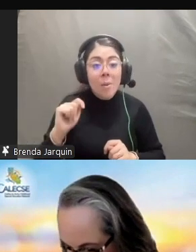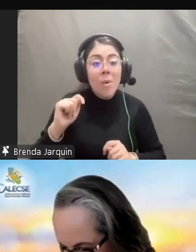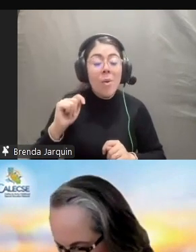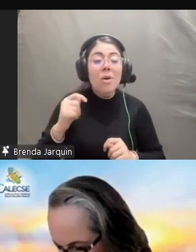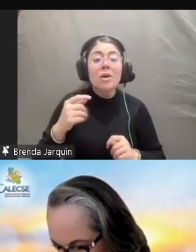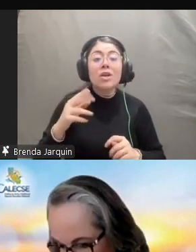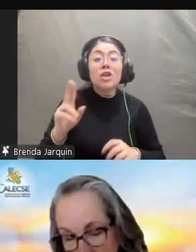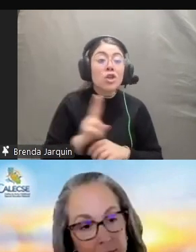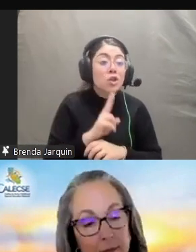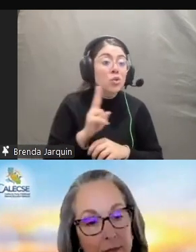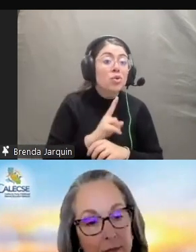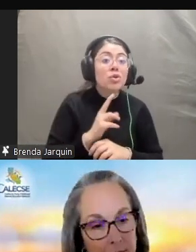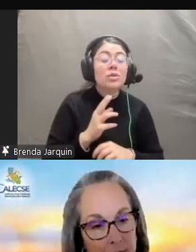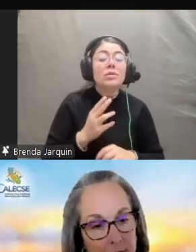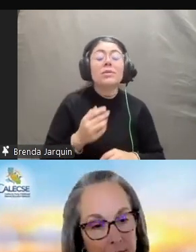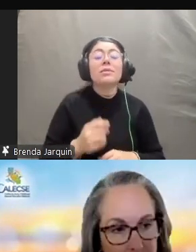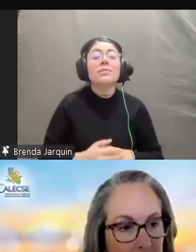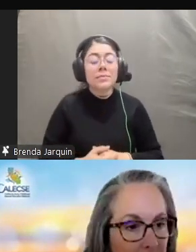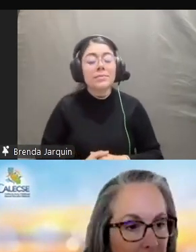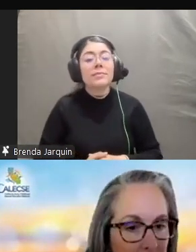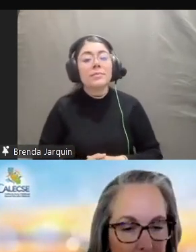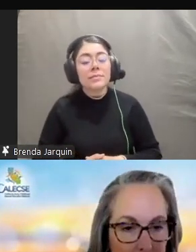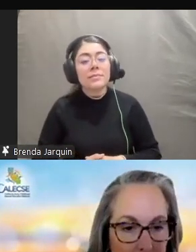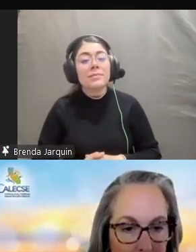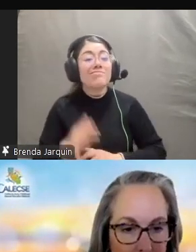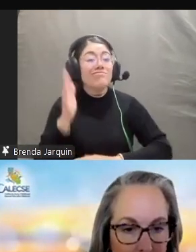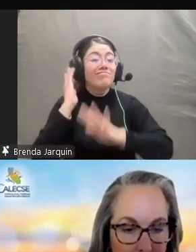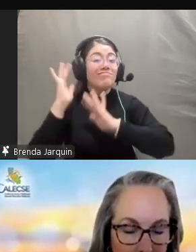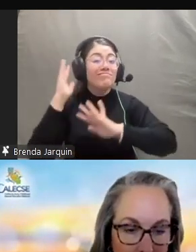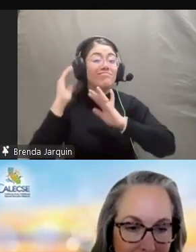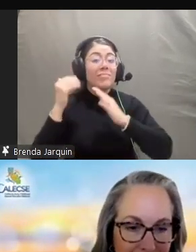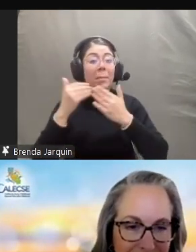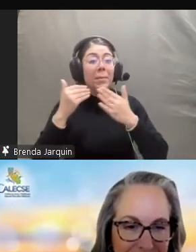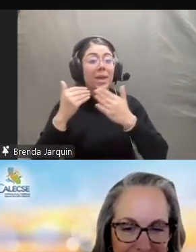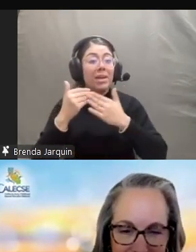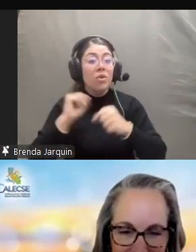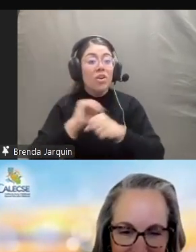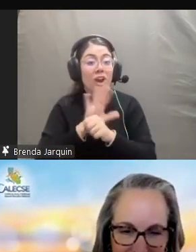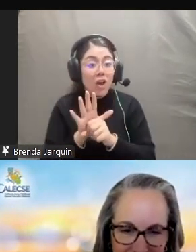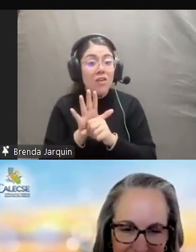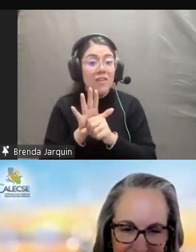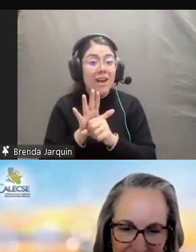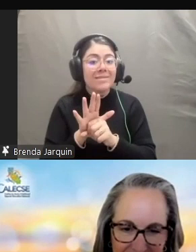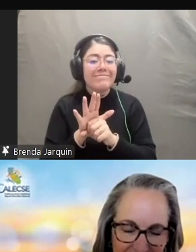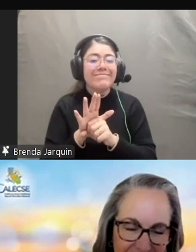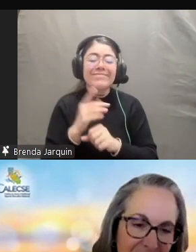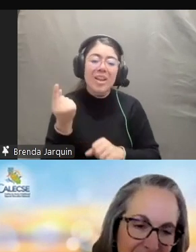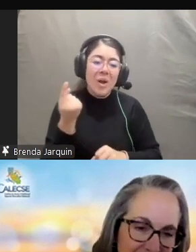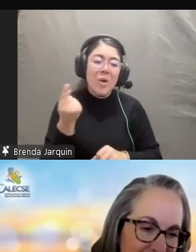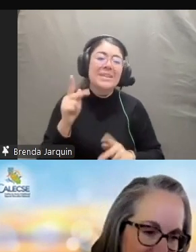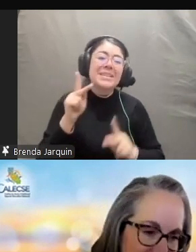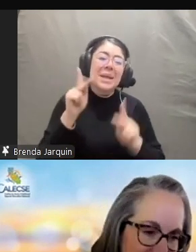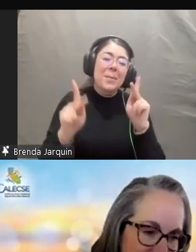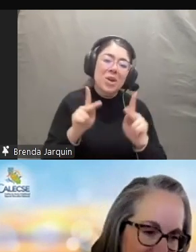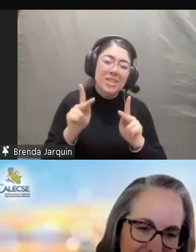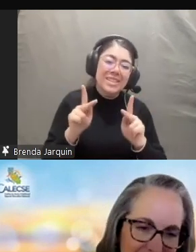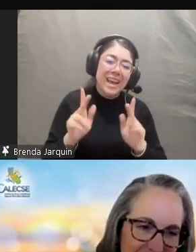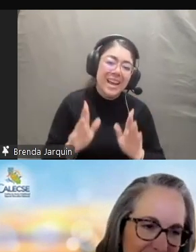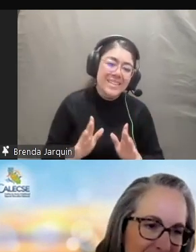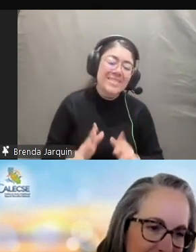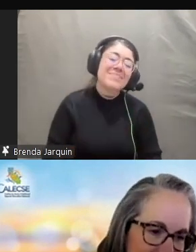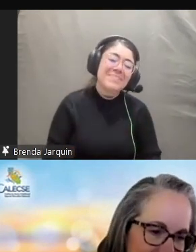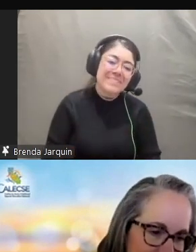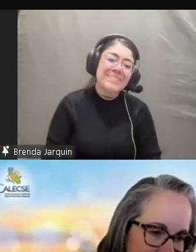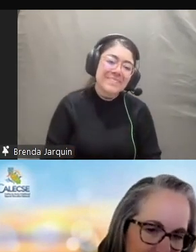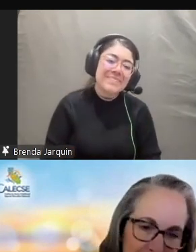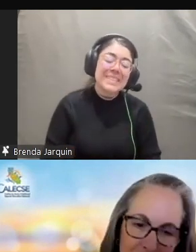training. Back then, this was before COVID, so we did those all in person. So probably might